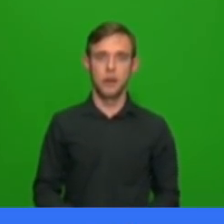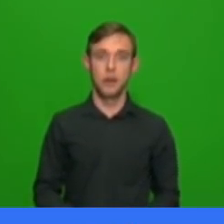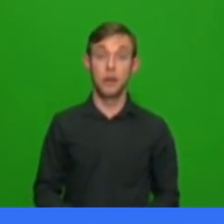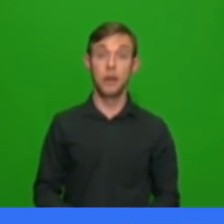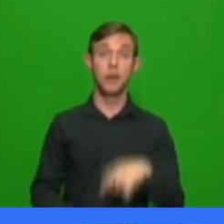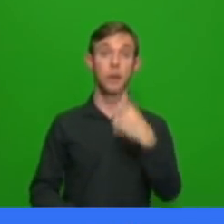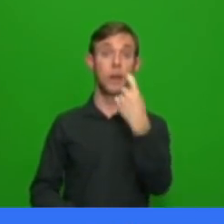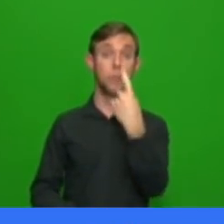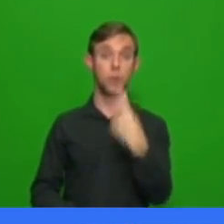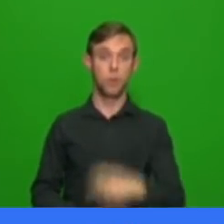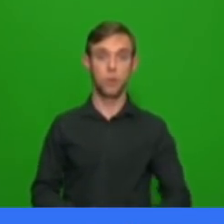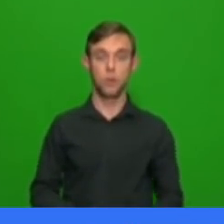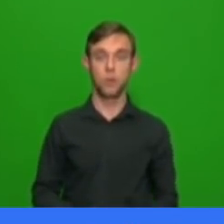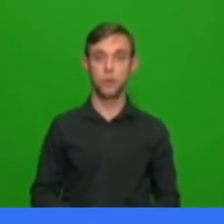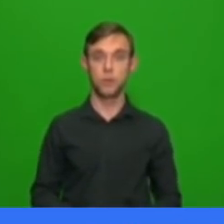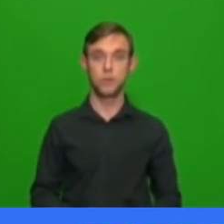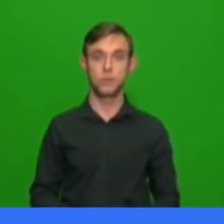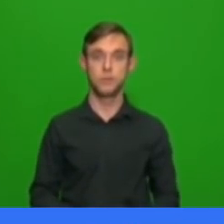One more.